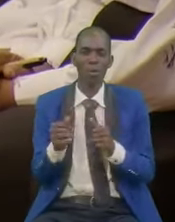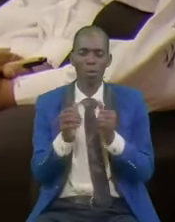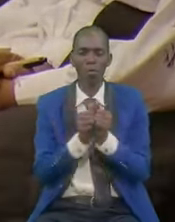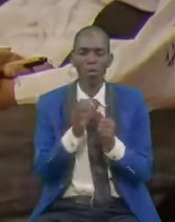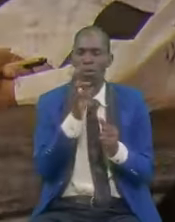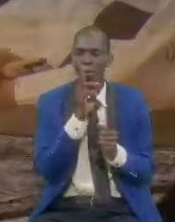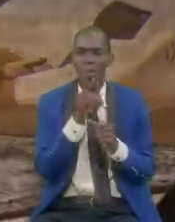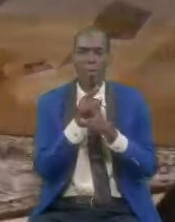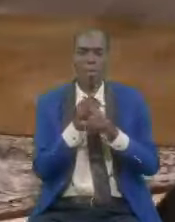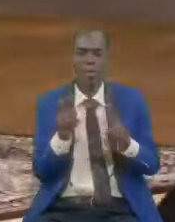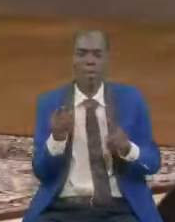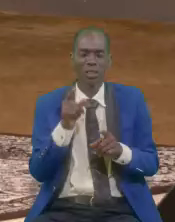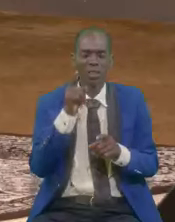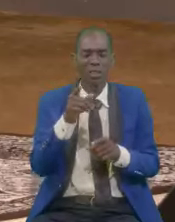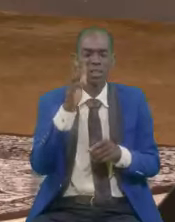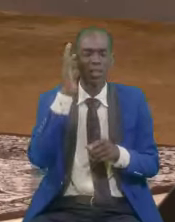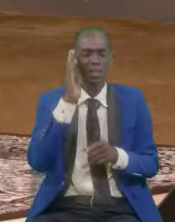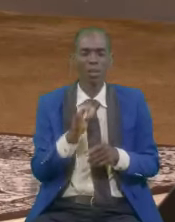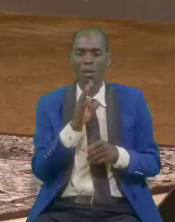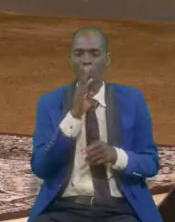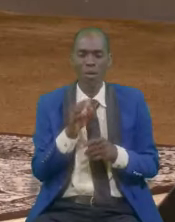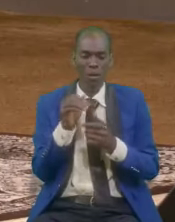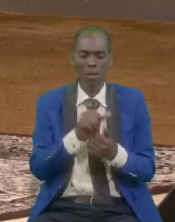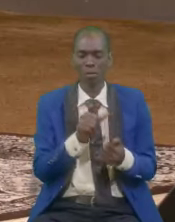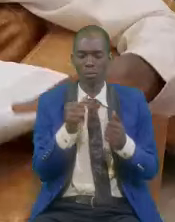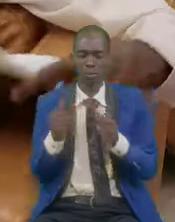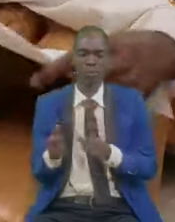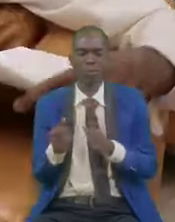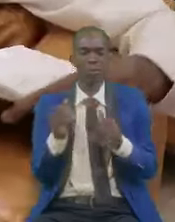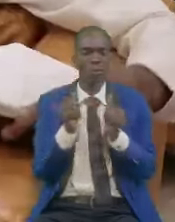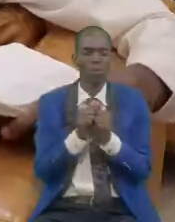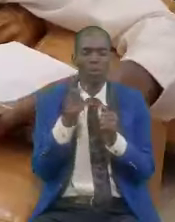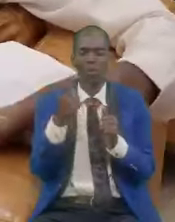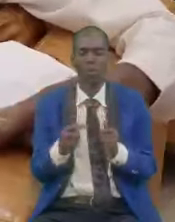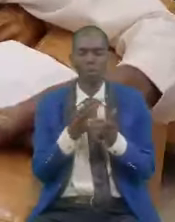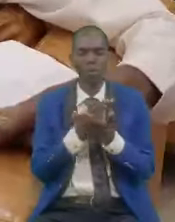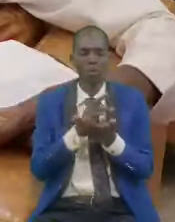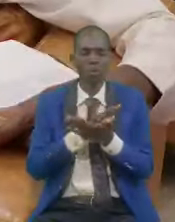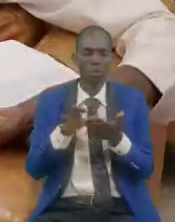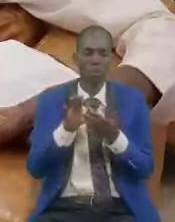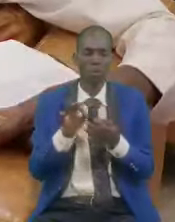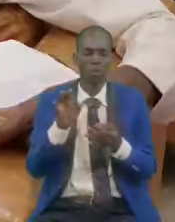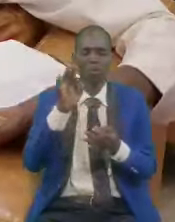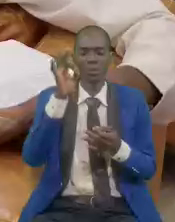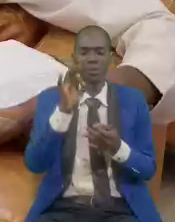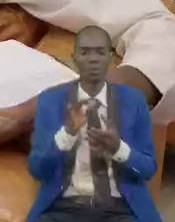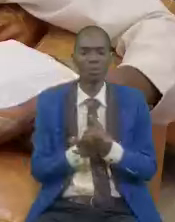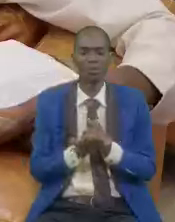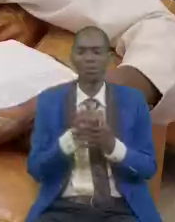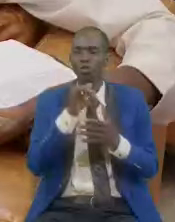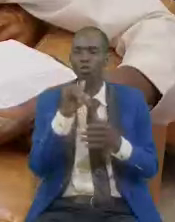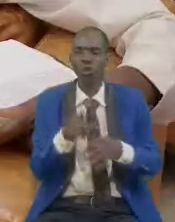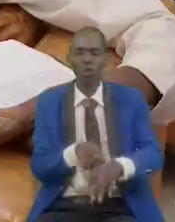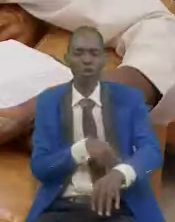ye shall be baptized with the Holy Ghost not many